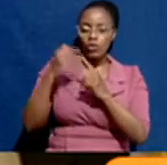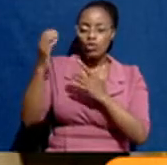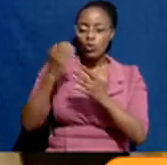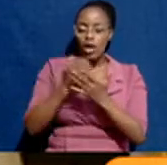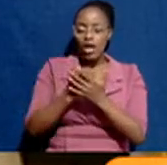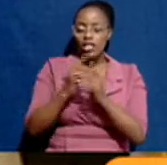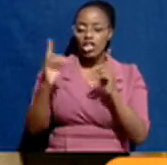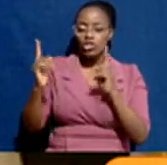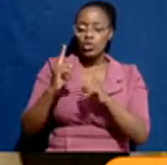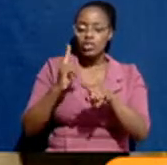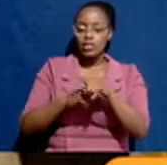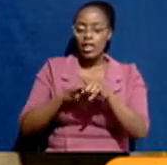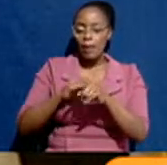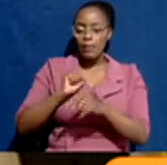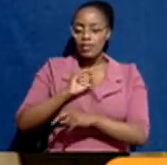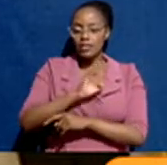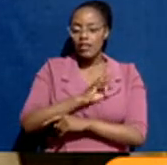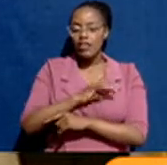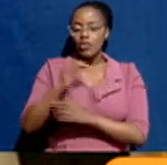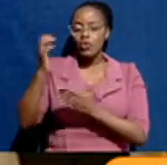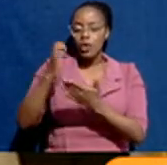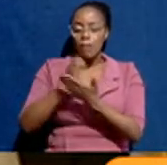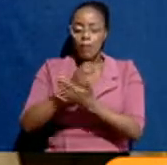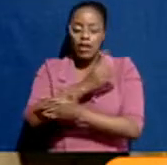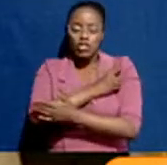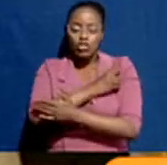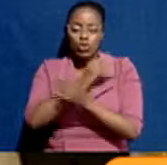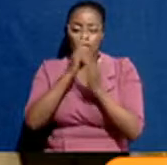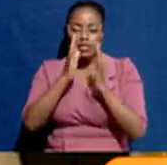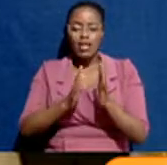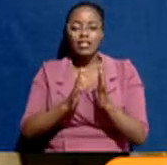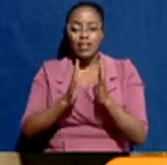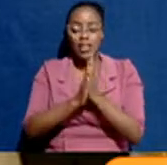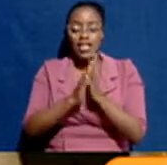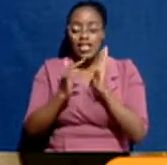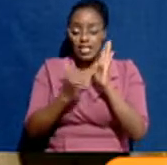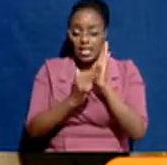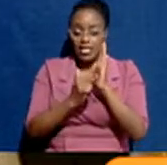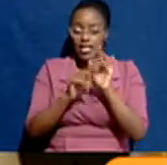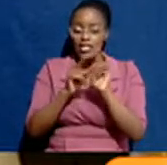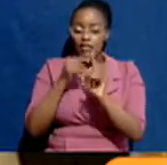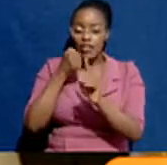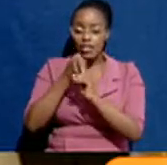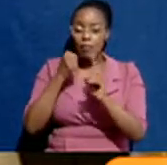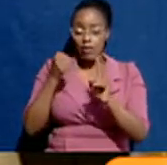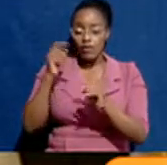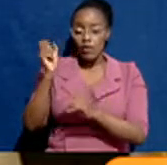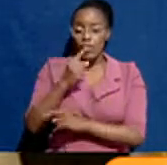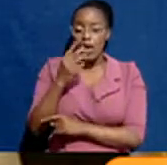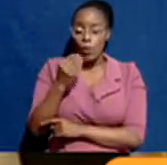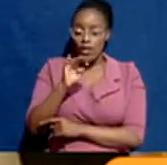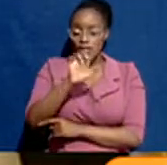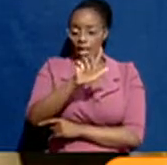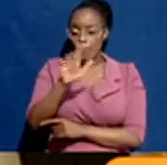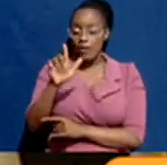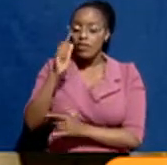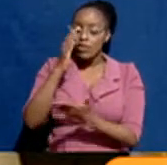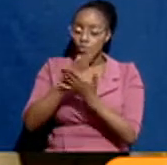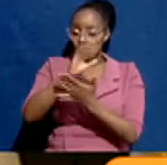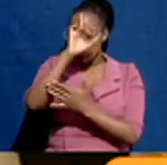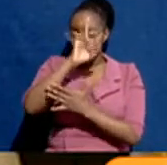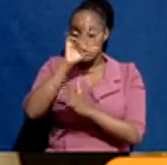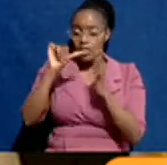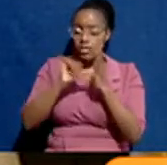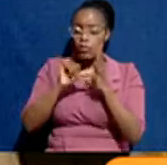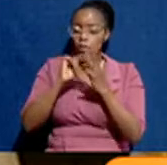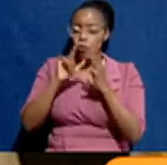casuals, you want to employ doctors, you want to employ, and this one really impacts on the wage bill. So the real serious problem